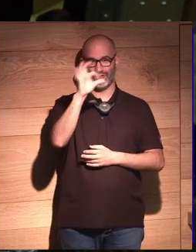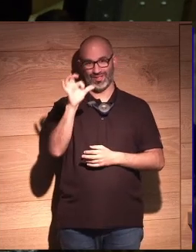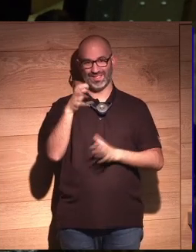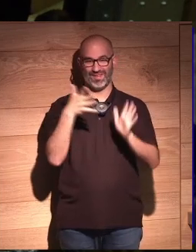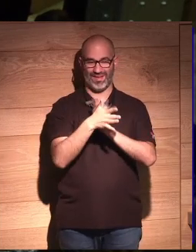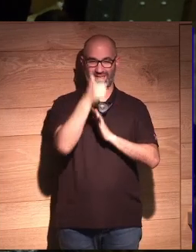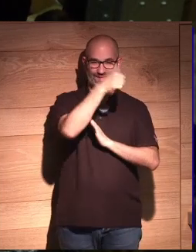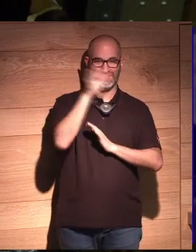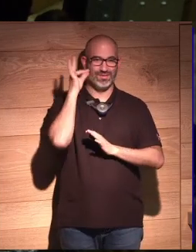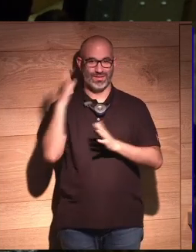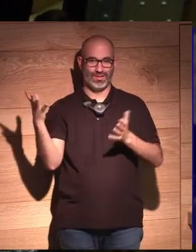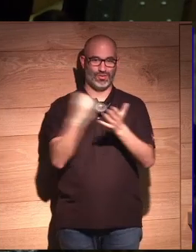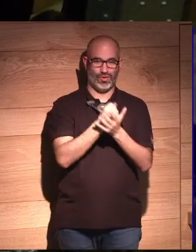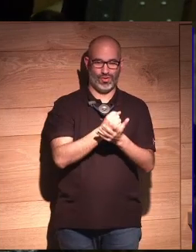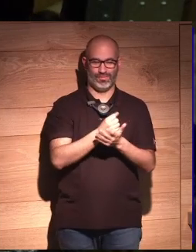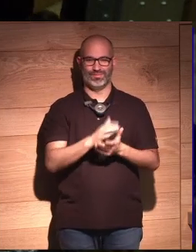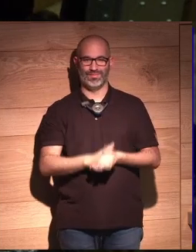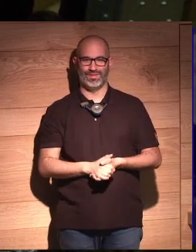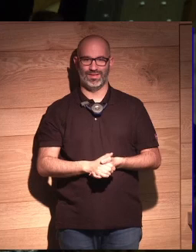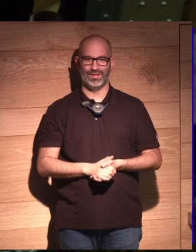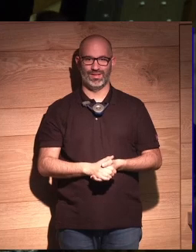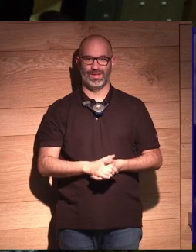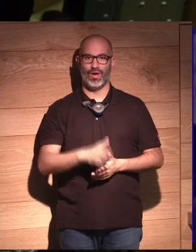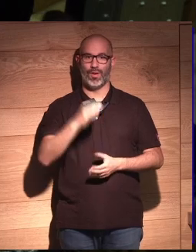everyone, to all of you, and